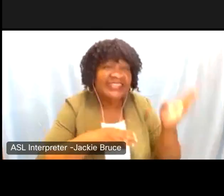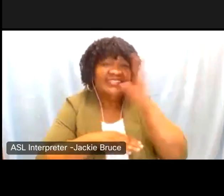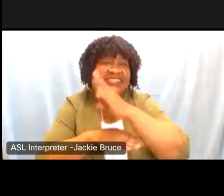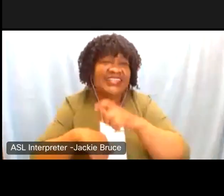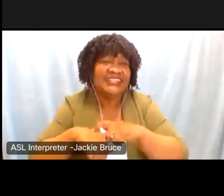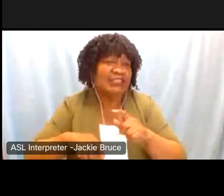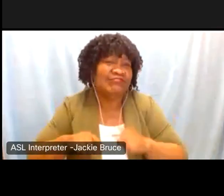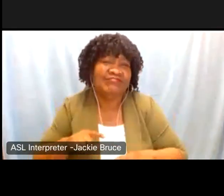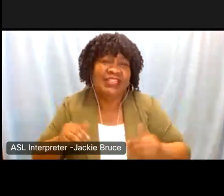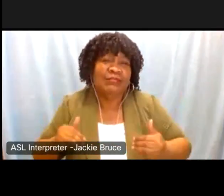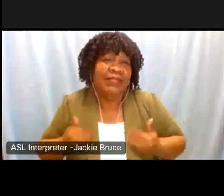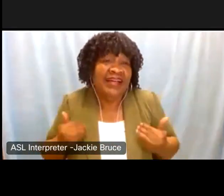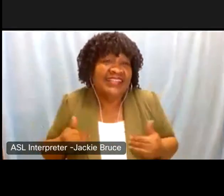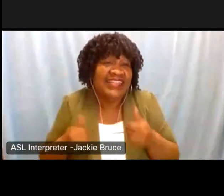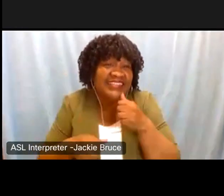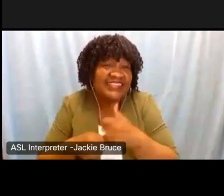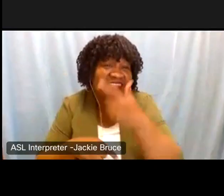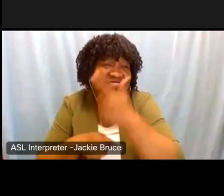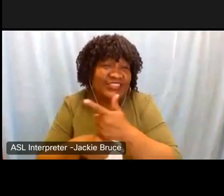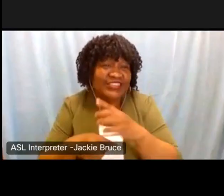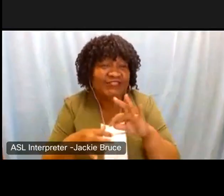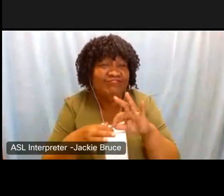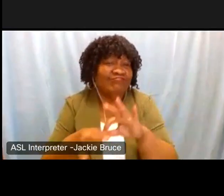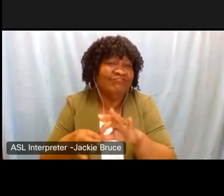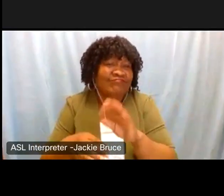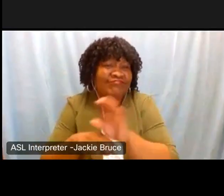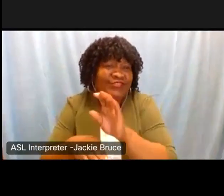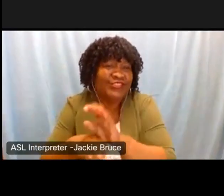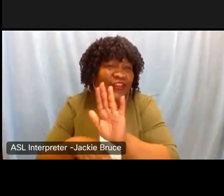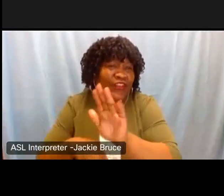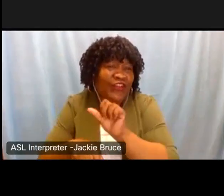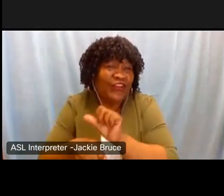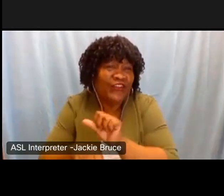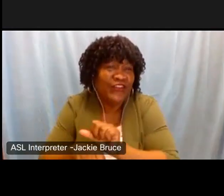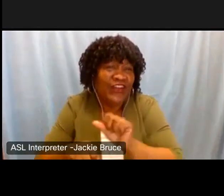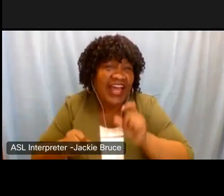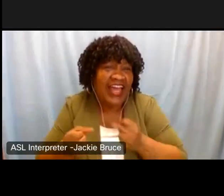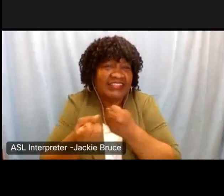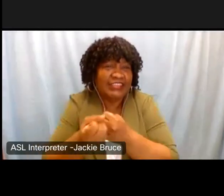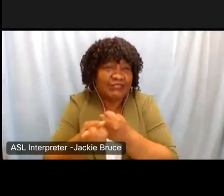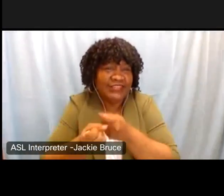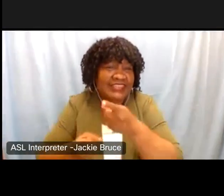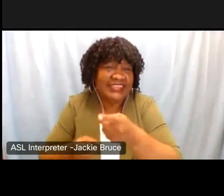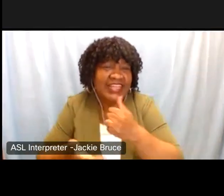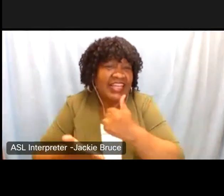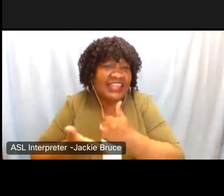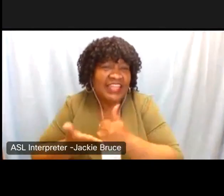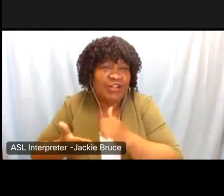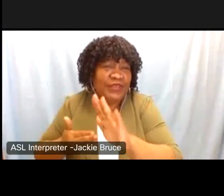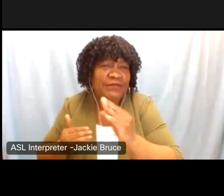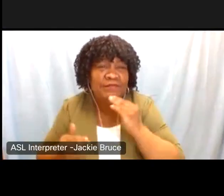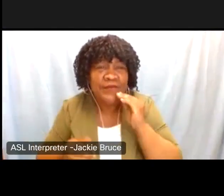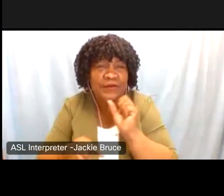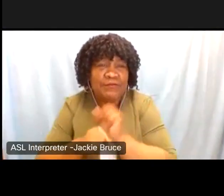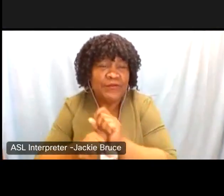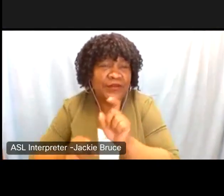day, my younger siblings are connected and I have to support them and help them with their education.